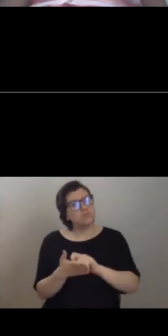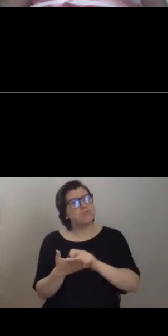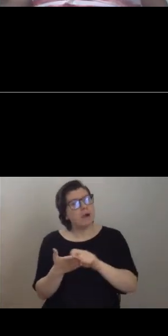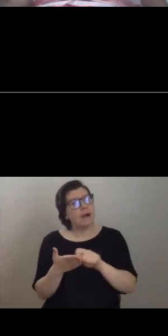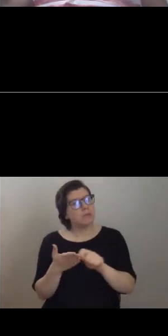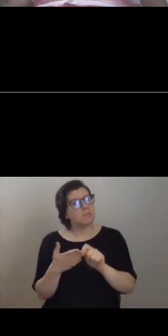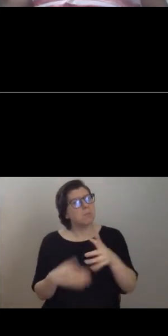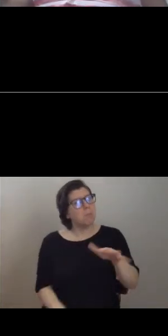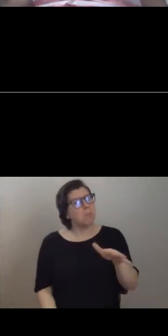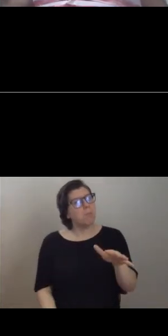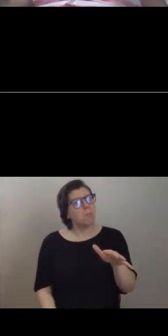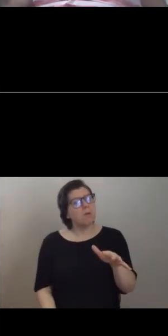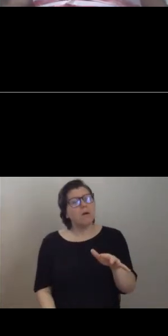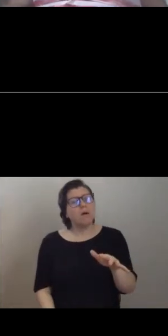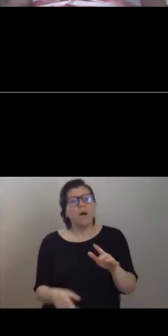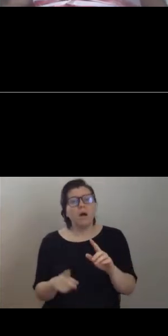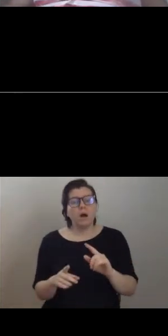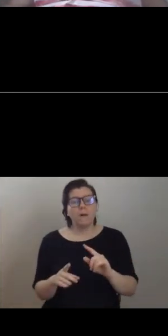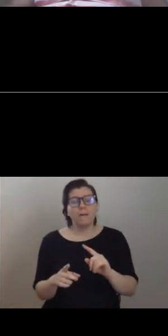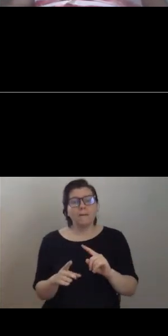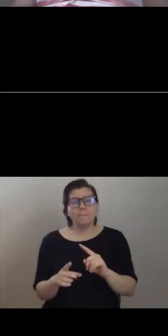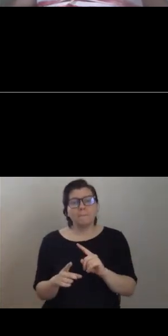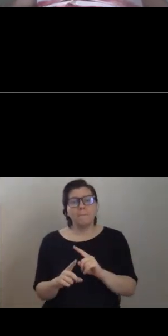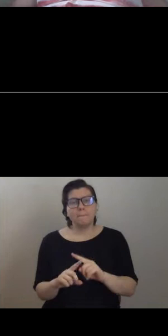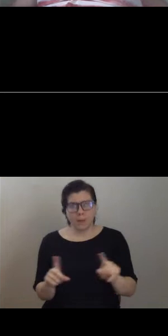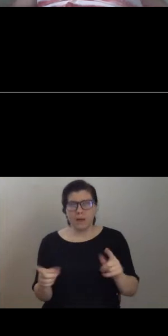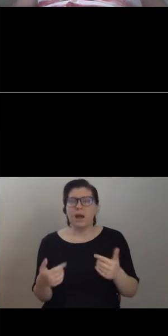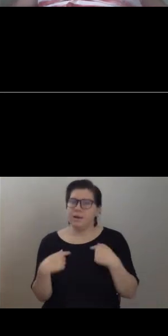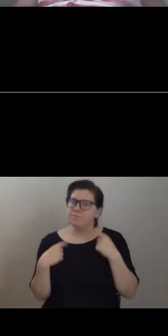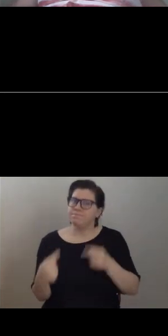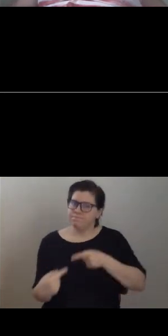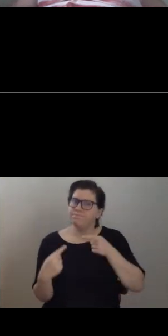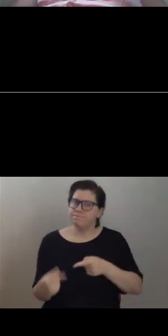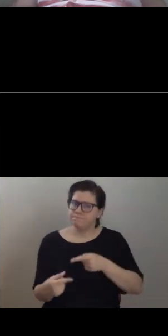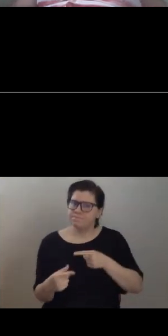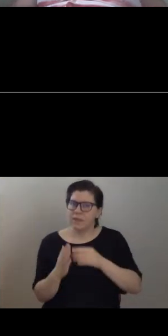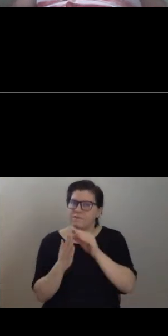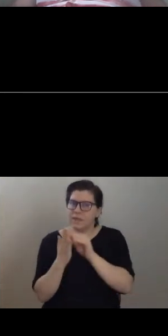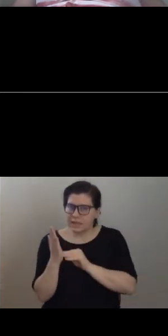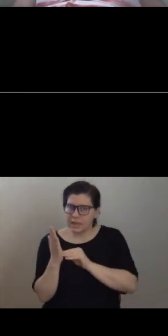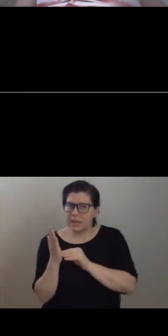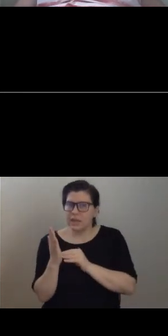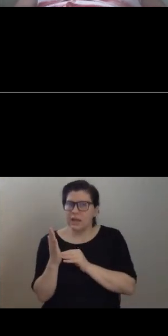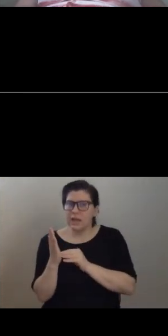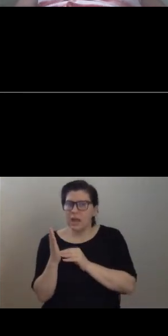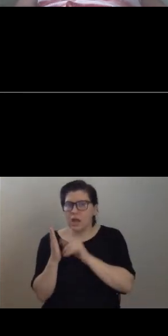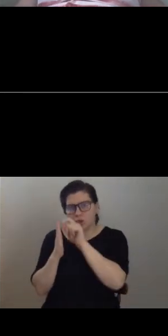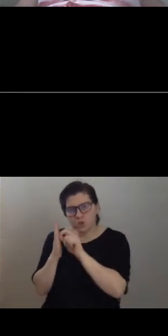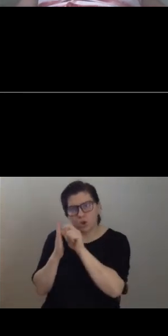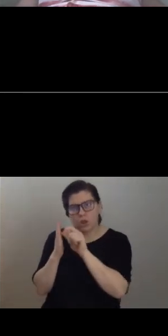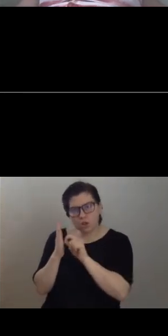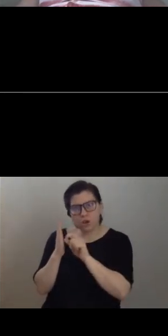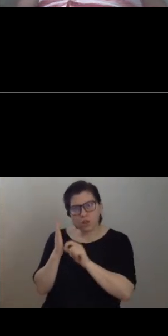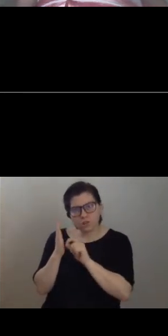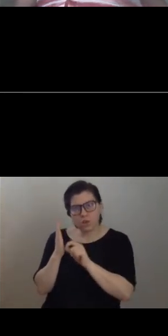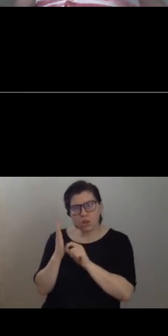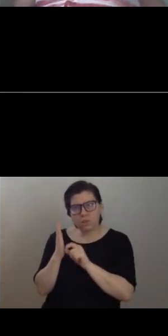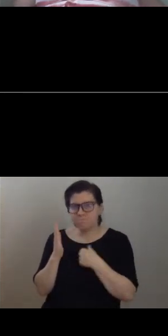decently, but I did have trouble filling in the circles on the ballot. So I